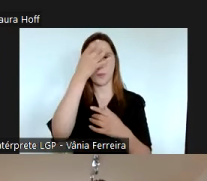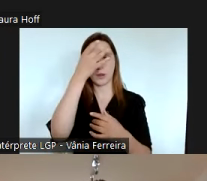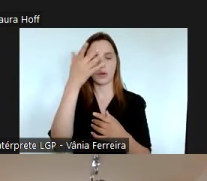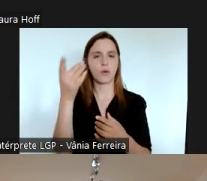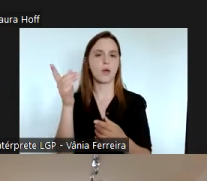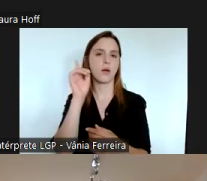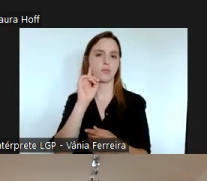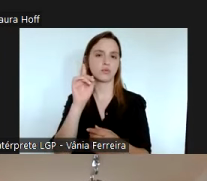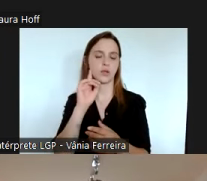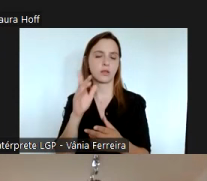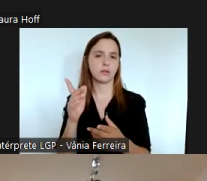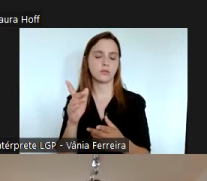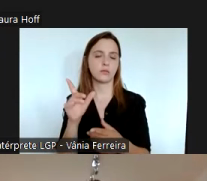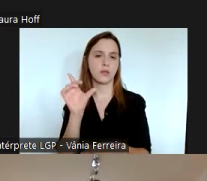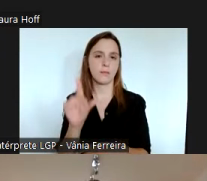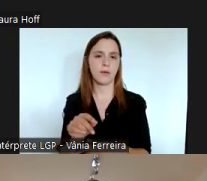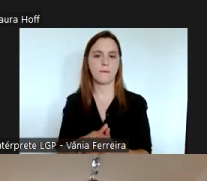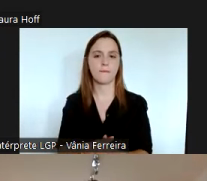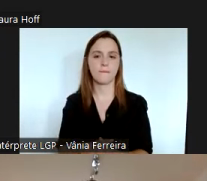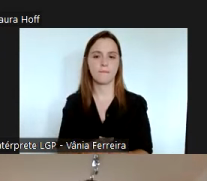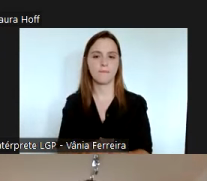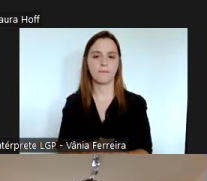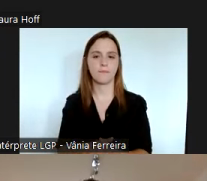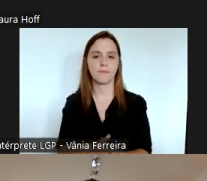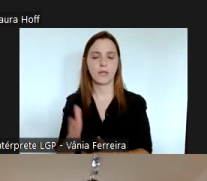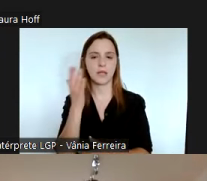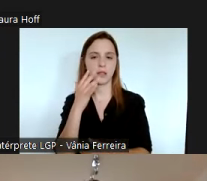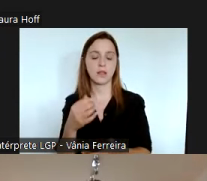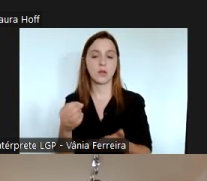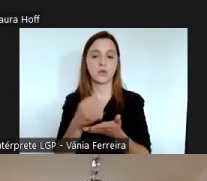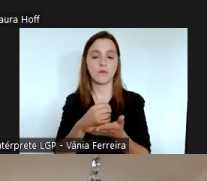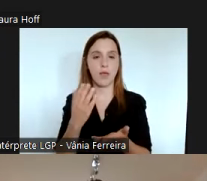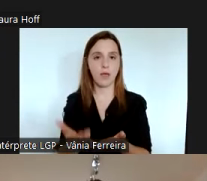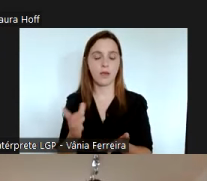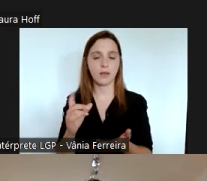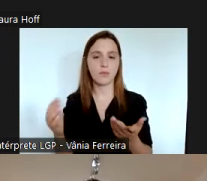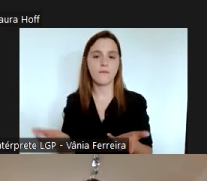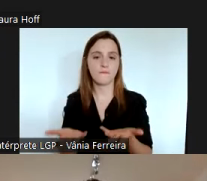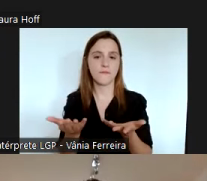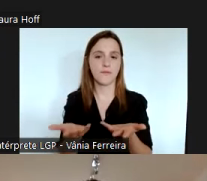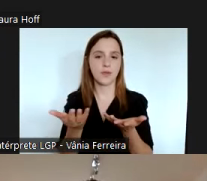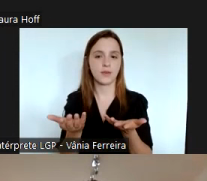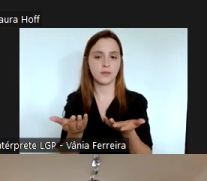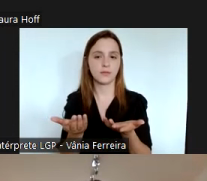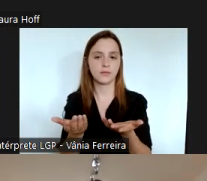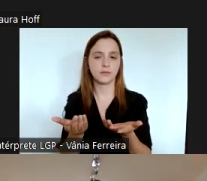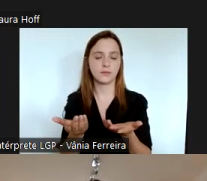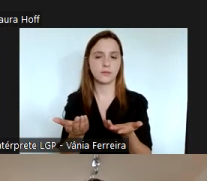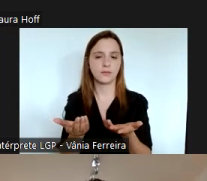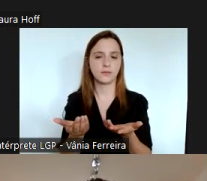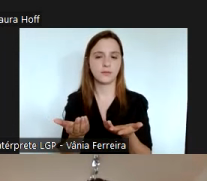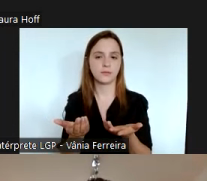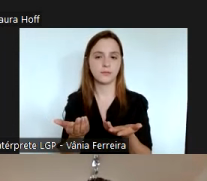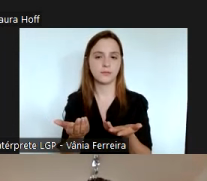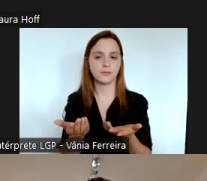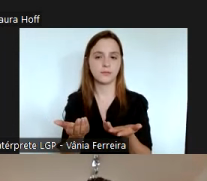anyone else's. In the name of neutrality, we aim to encourage them to take an informed and well-grounded